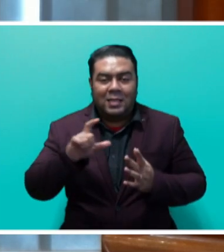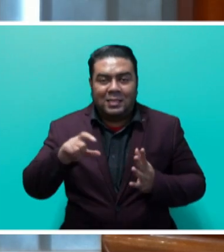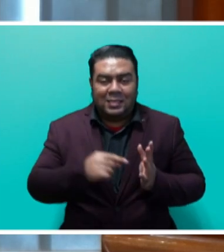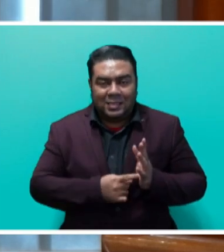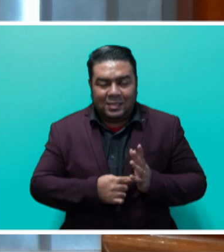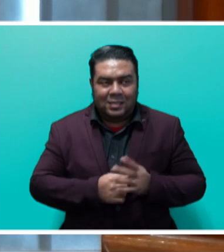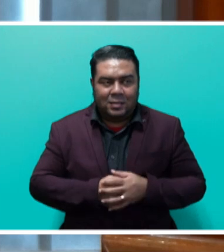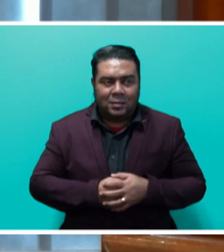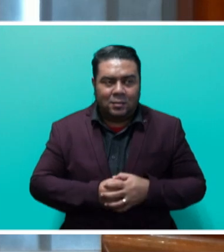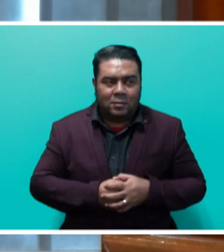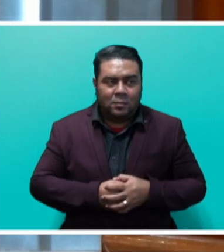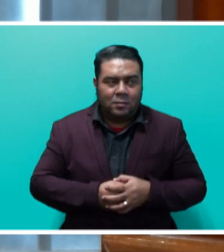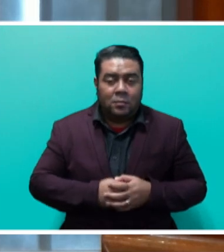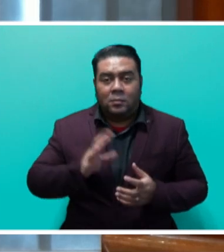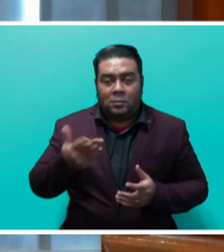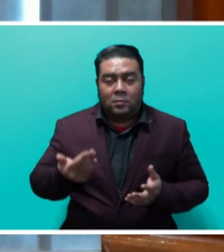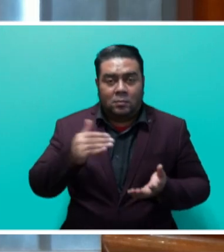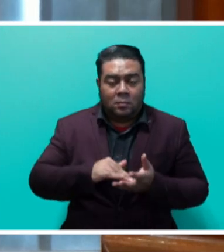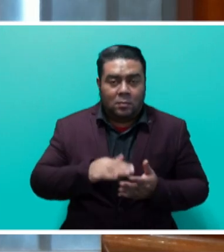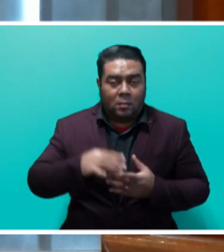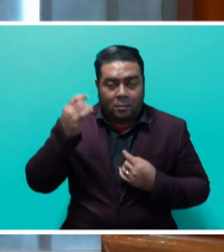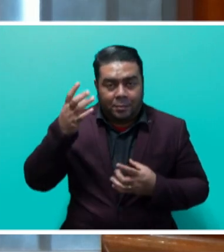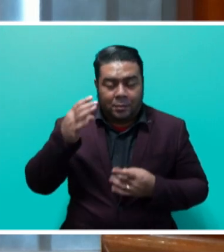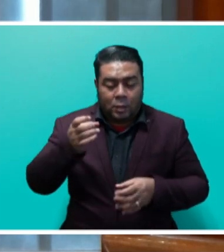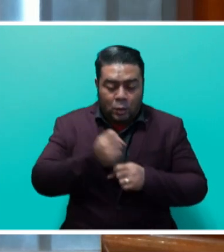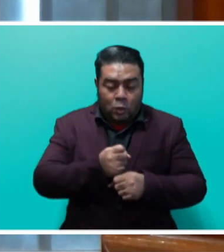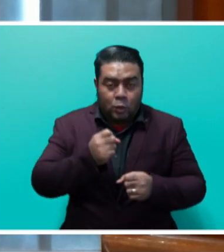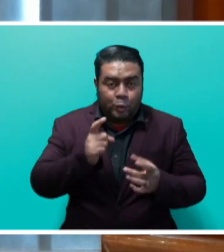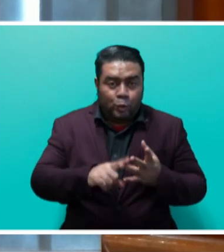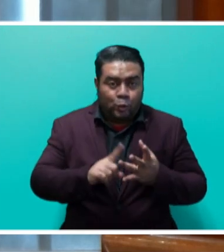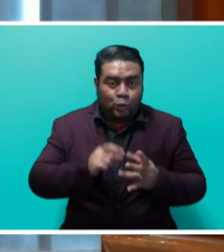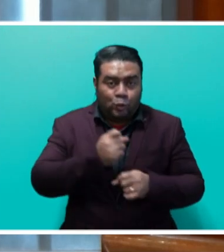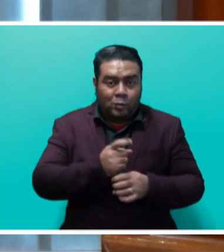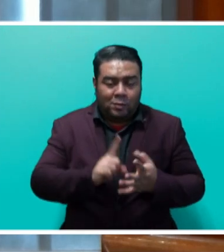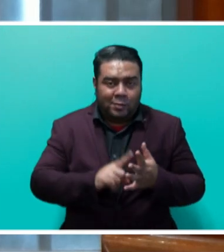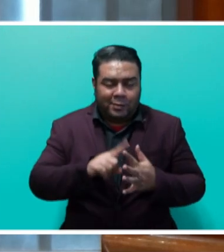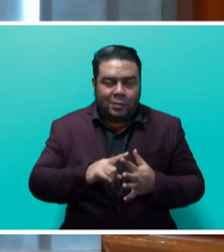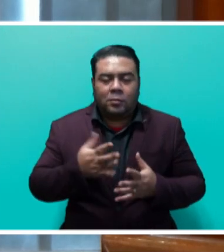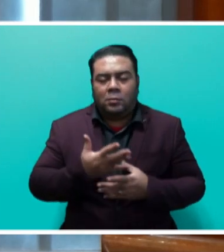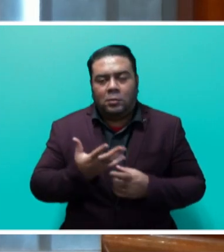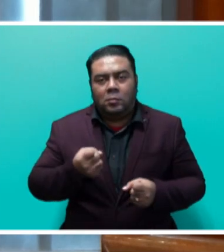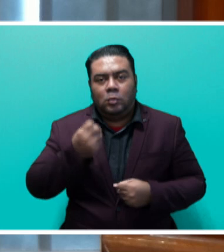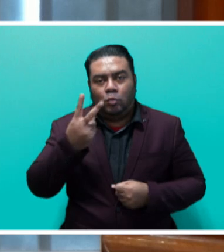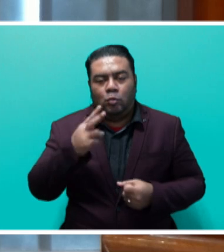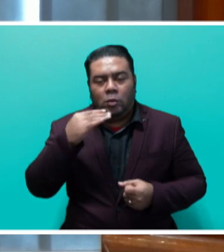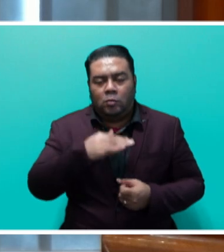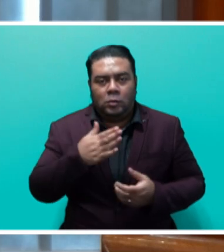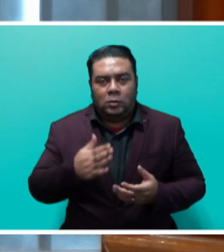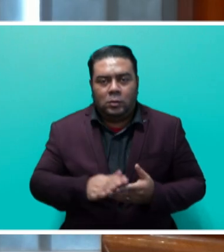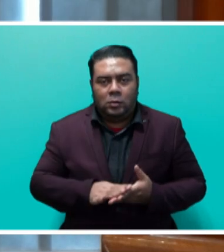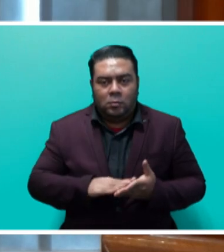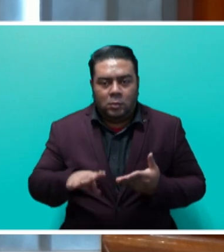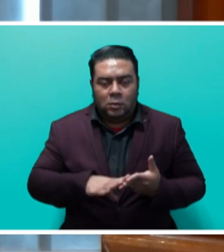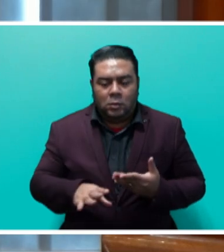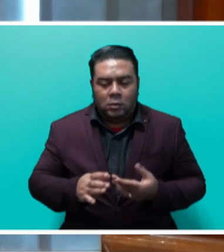Just for some additional information, Google is actually going to invest about $200 million in Fiji to create